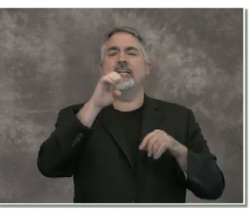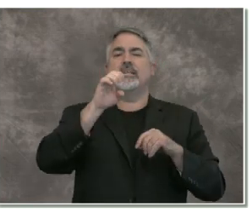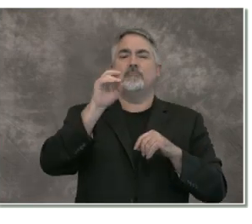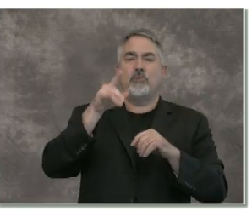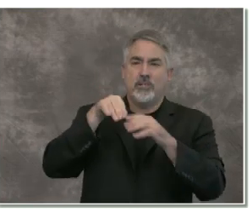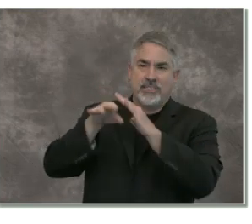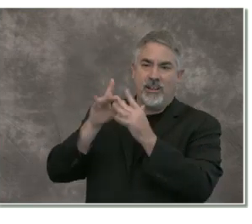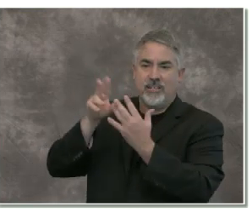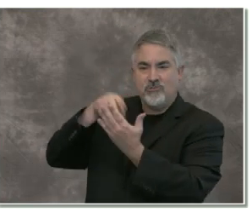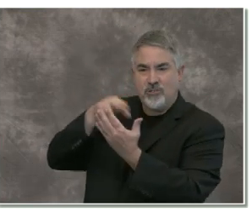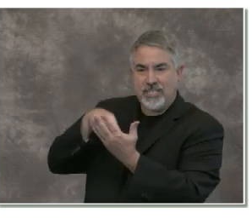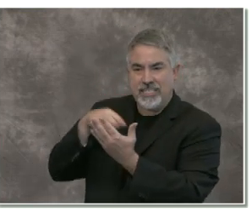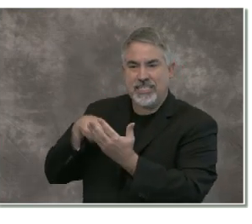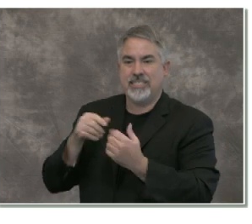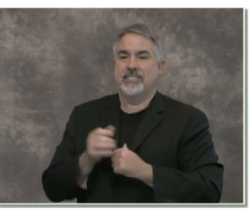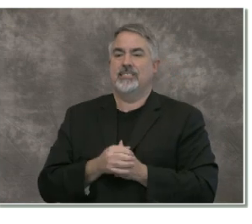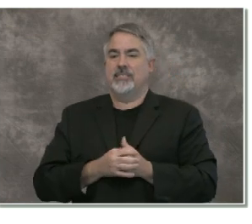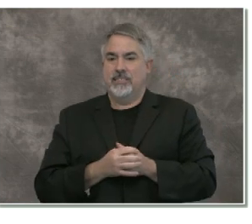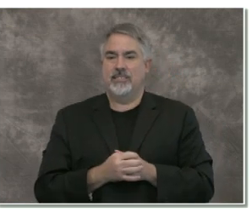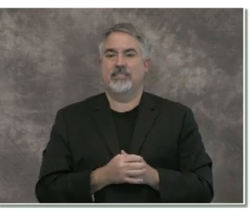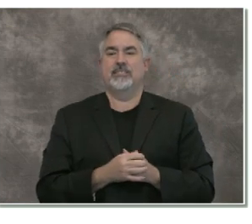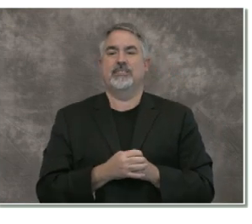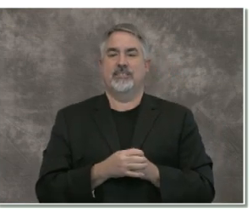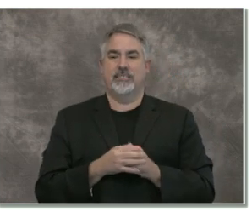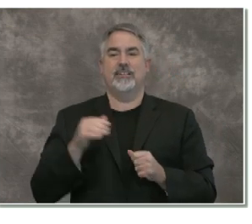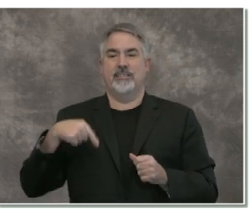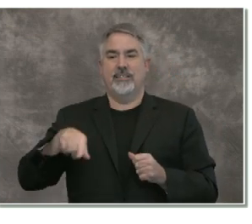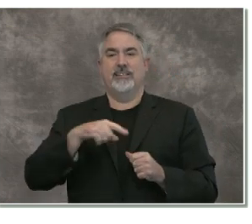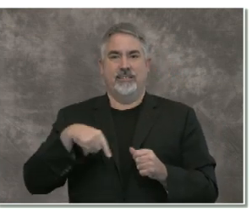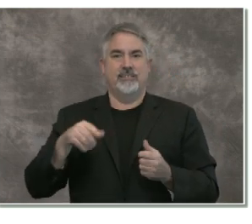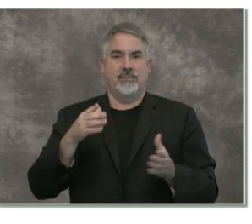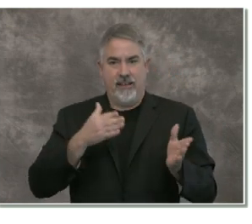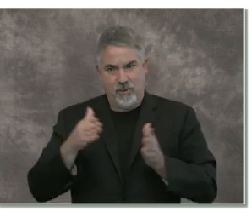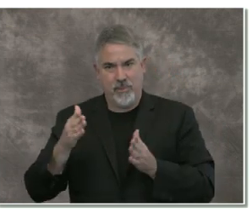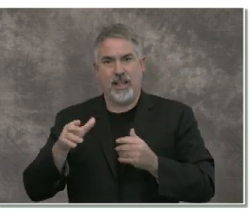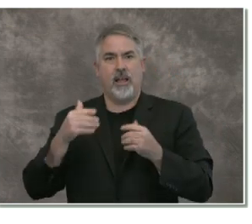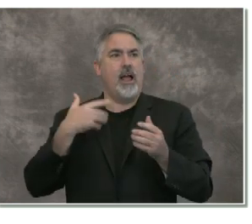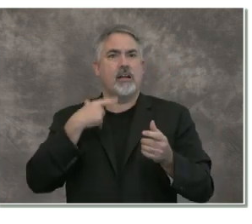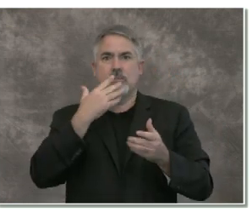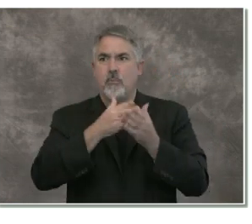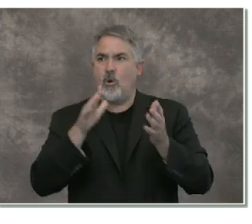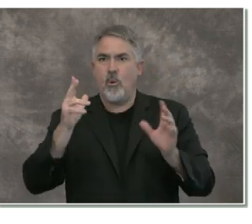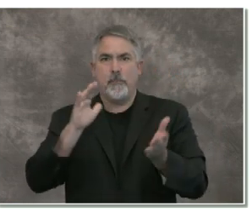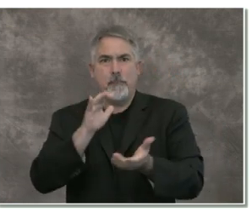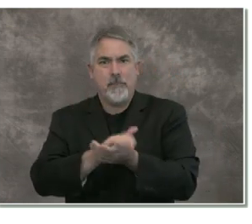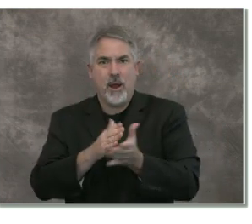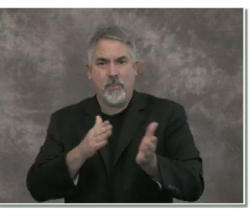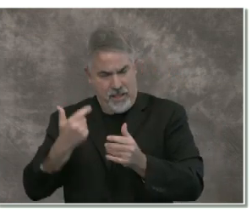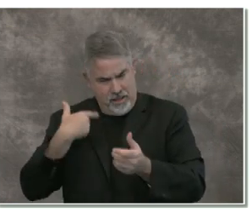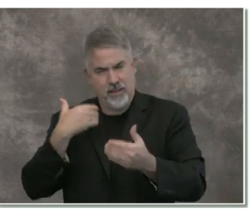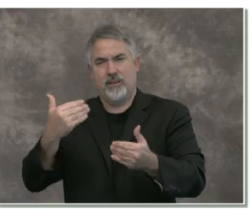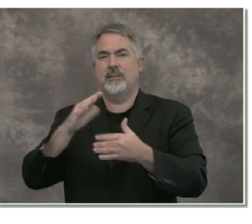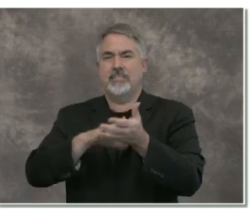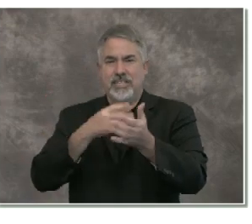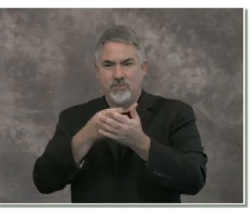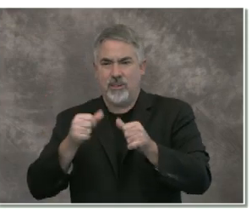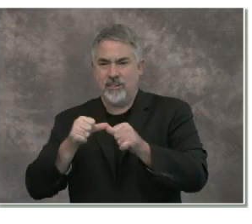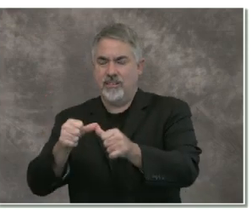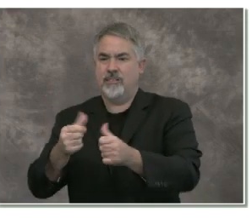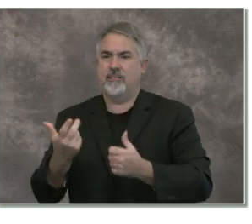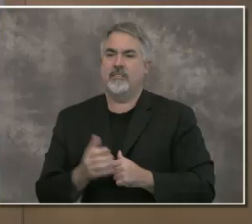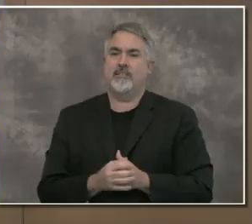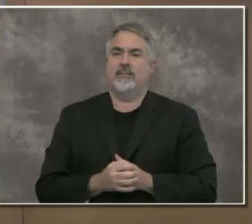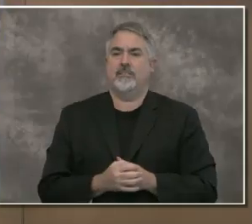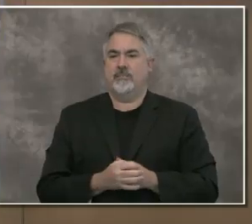Voters certified the March primary election on time. My sincere gratitude goes out to all of our